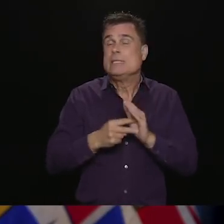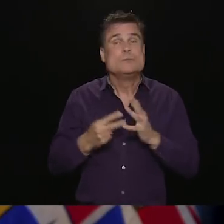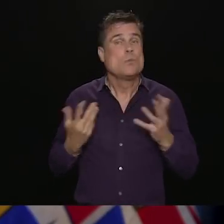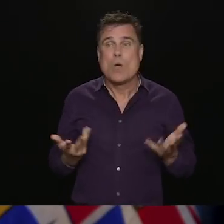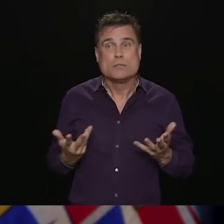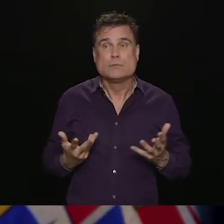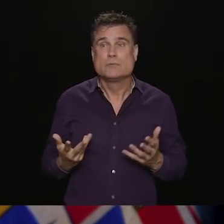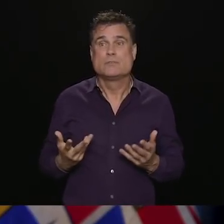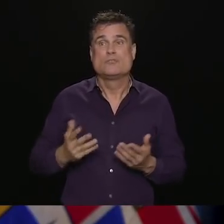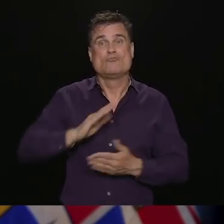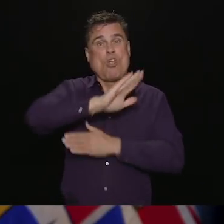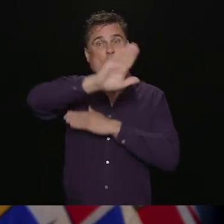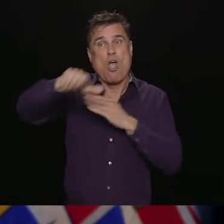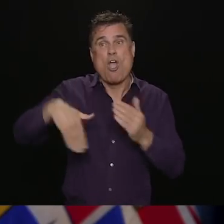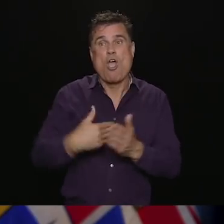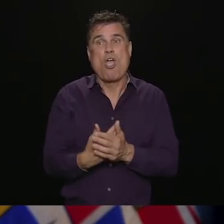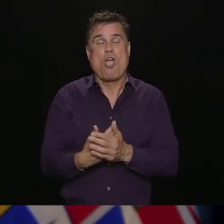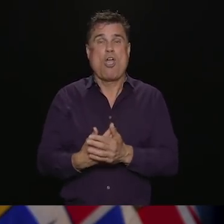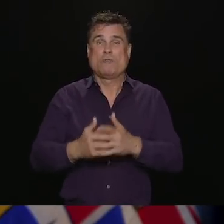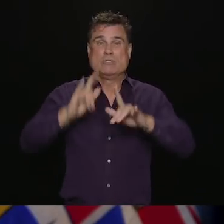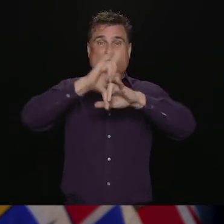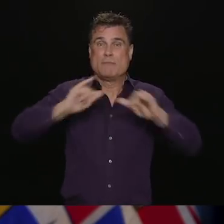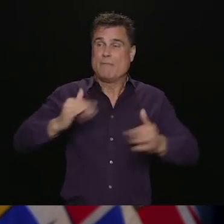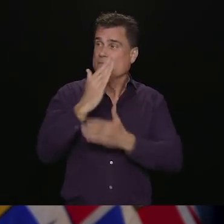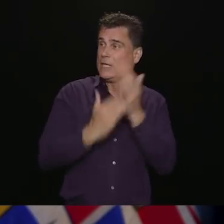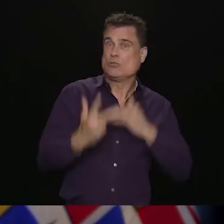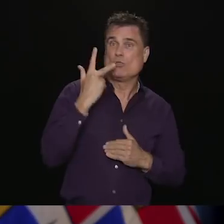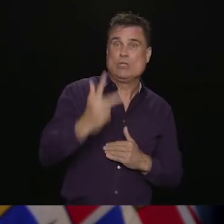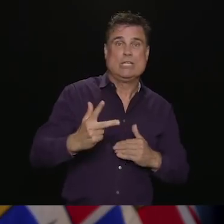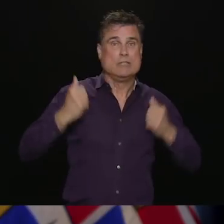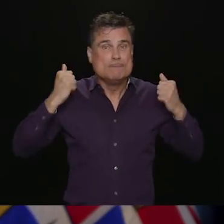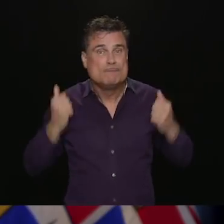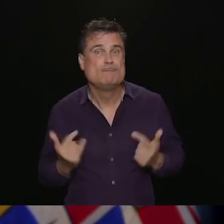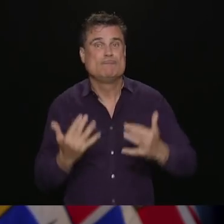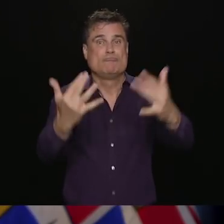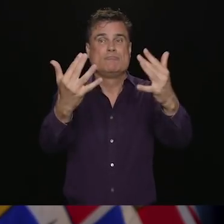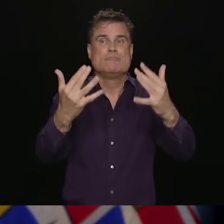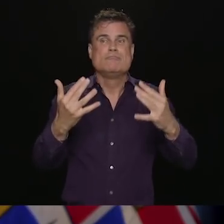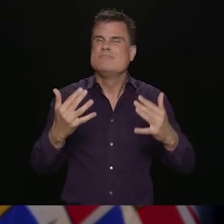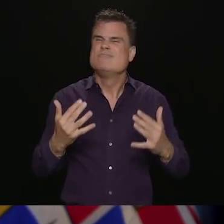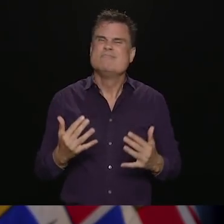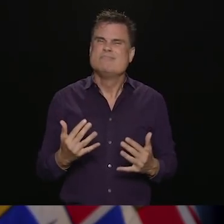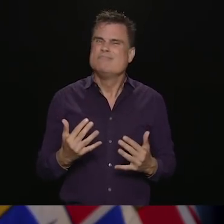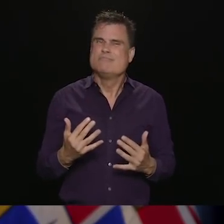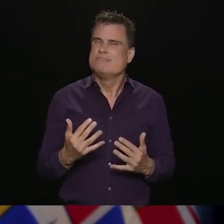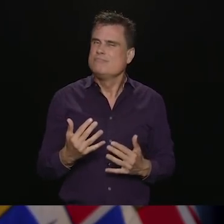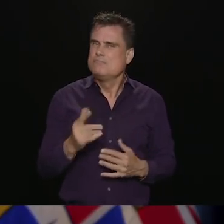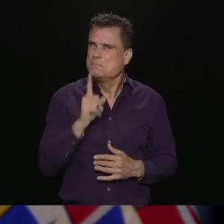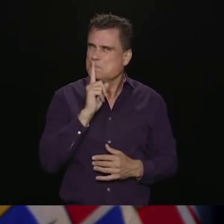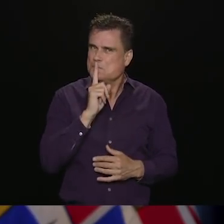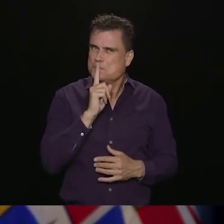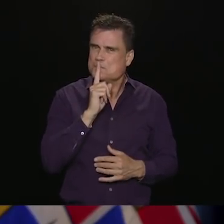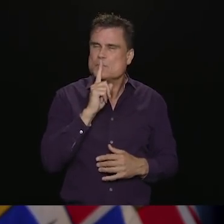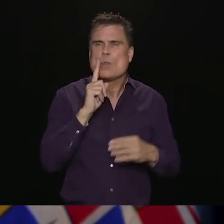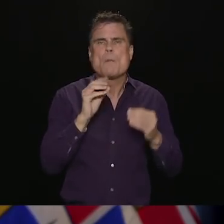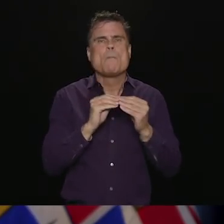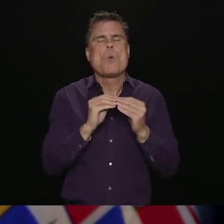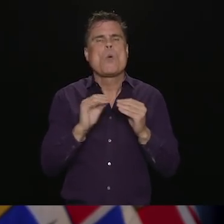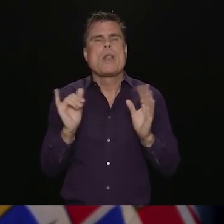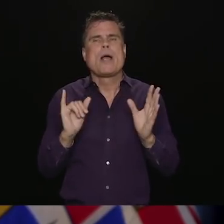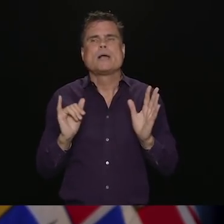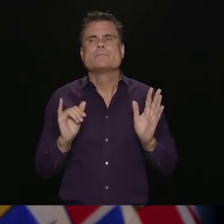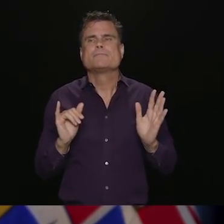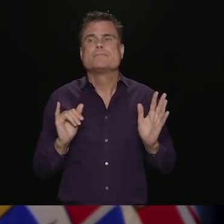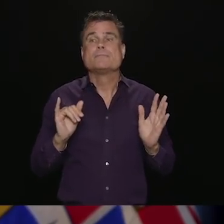very beginning that the whole phase thing is it's more of a dimmer switch. So it's not a hard and fast, and